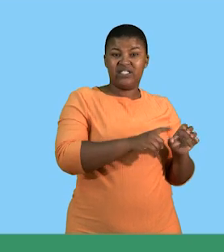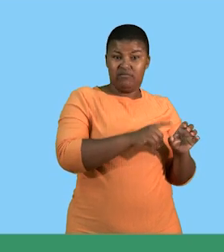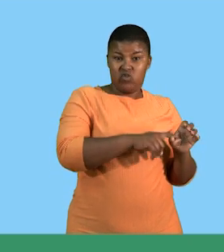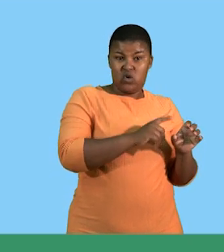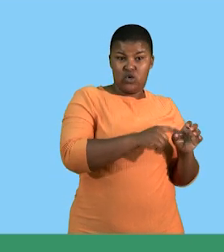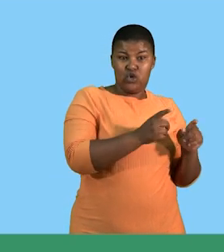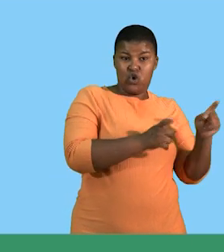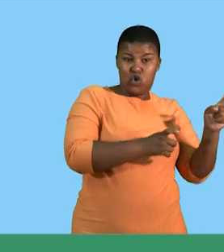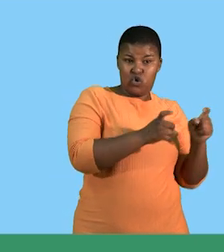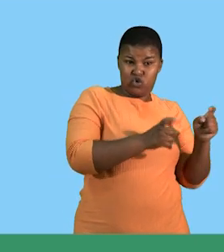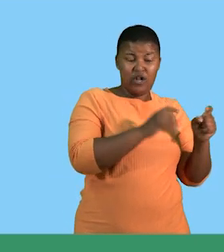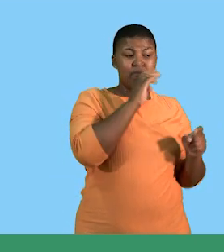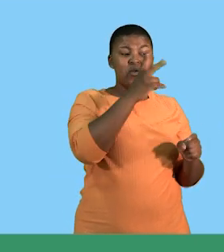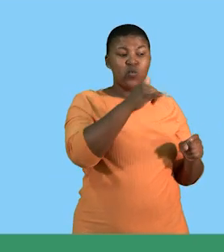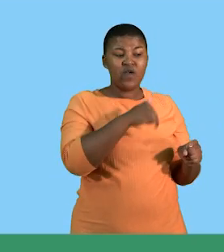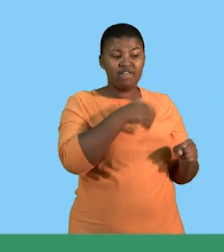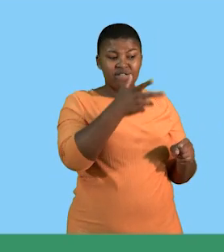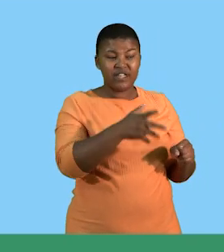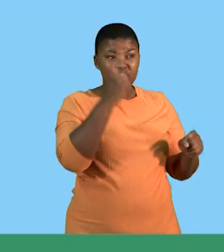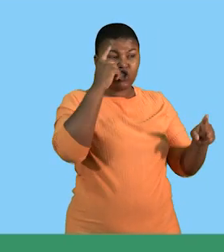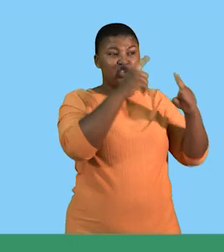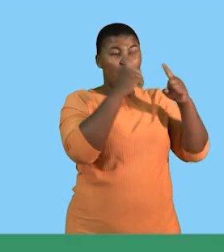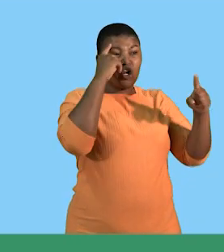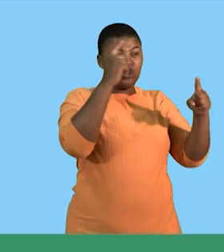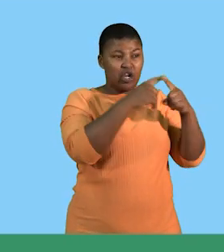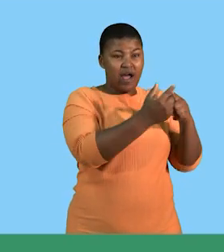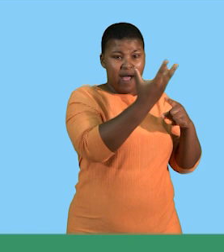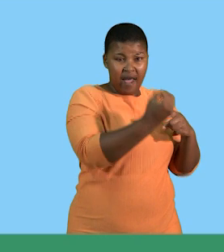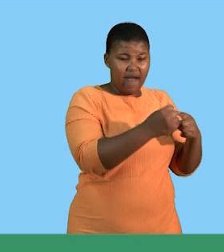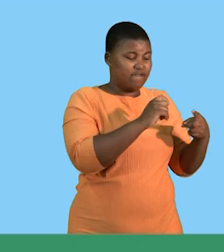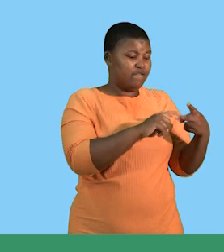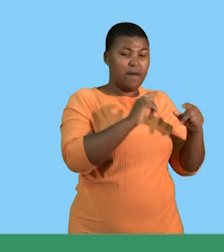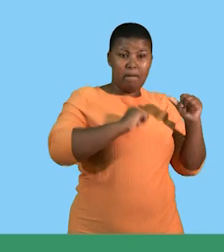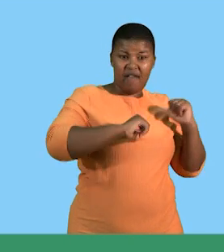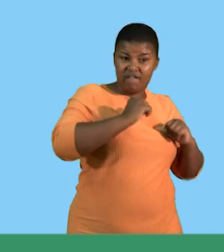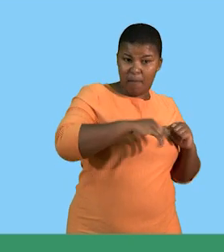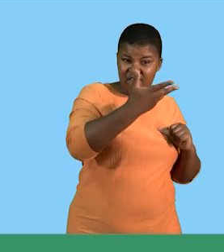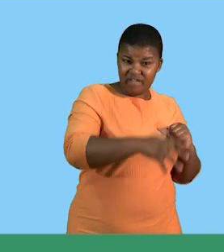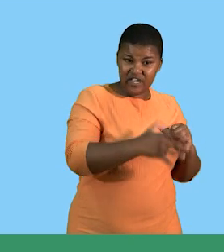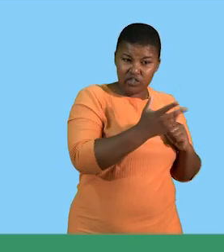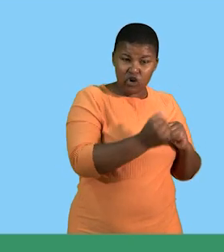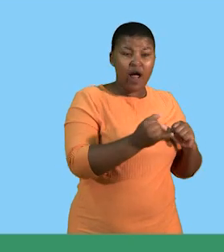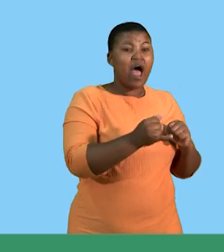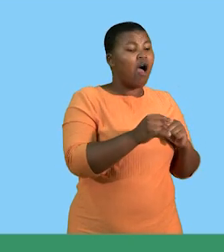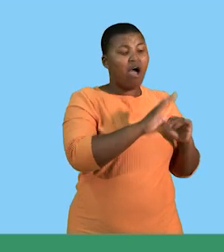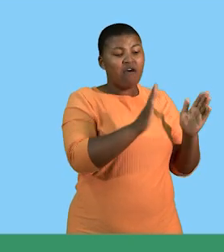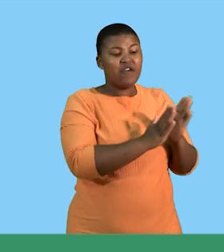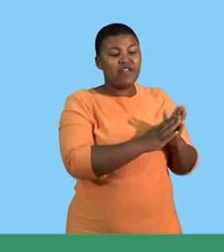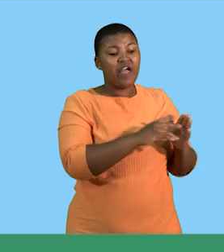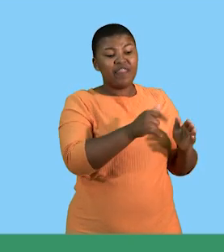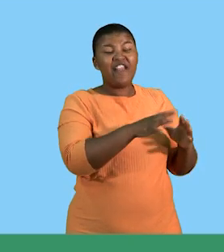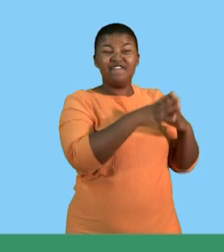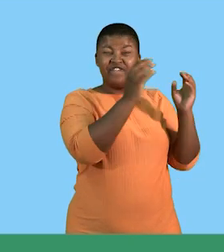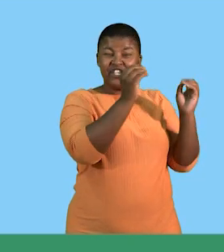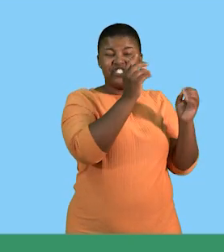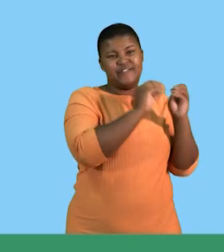our targets, we have measured our performance, and we want to correct our mistakes. But with quality